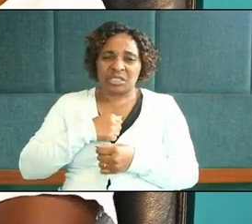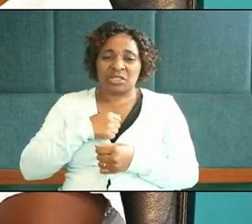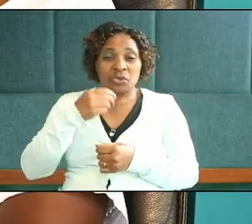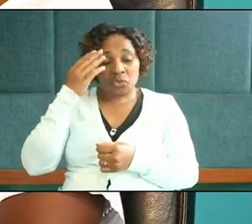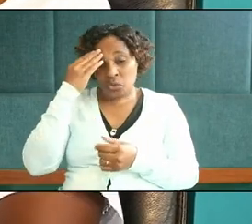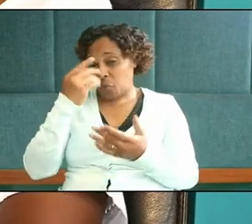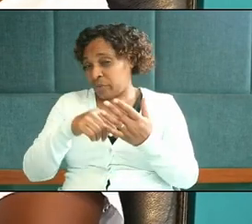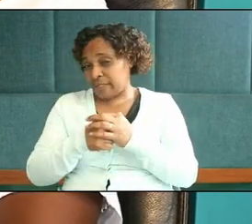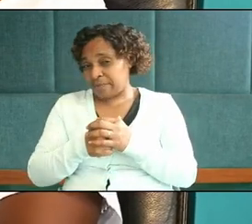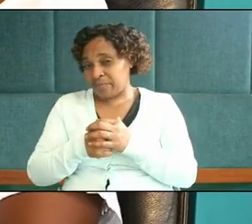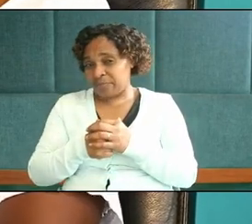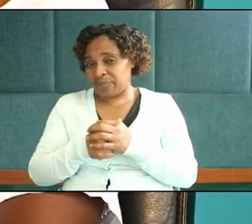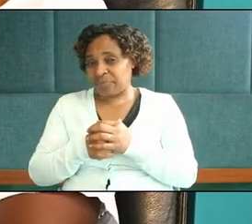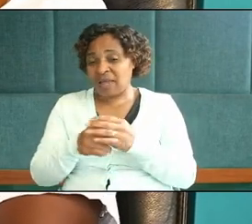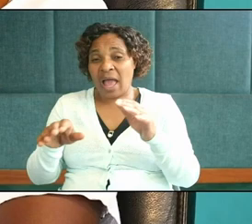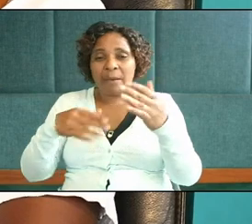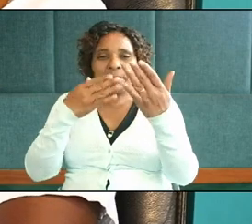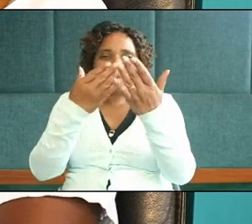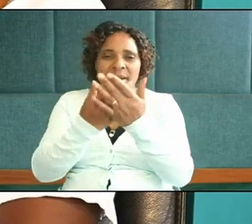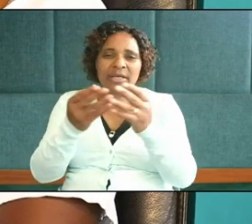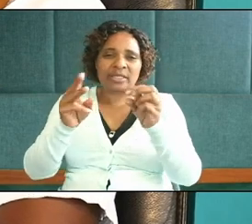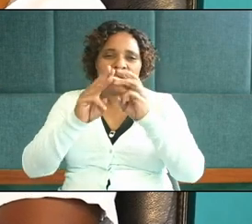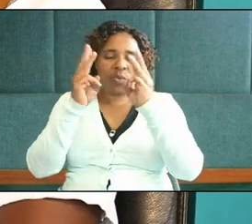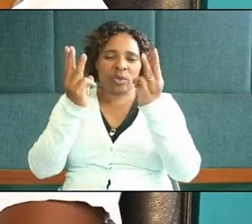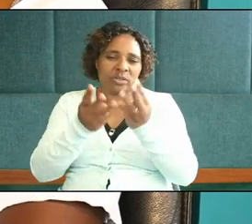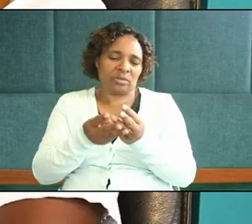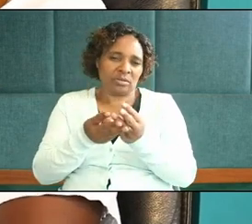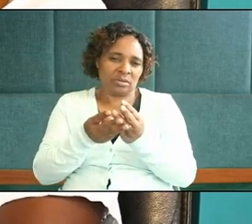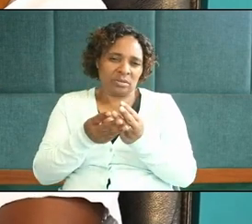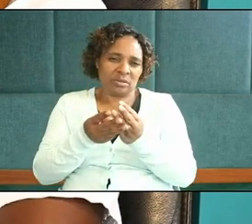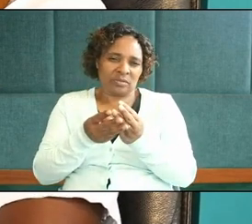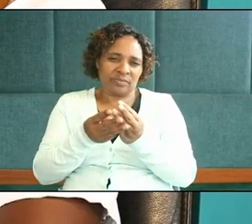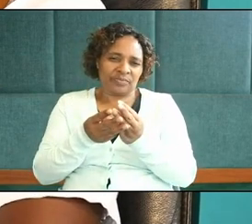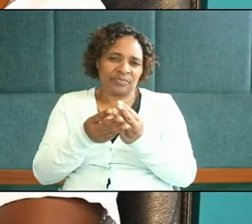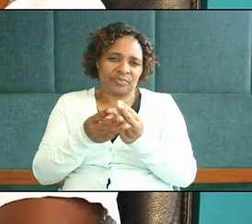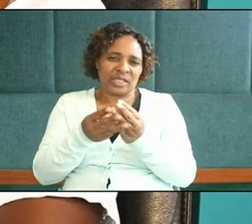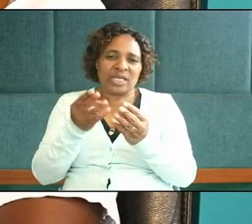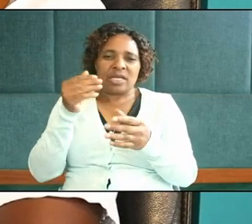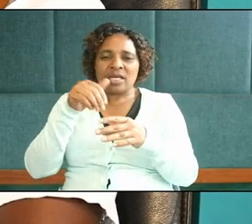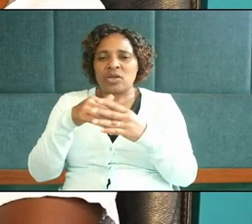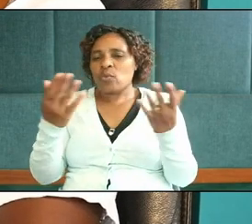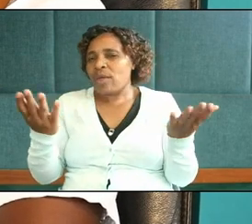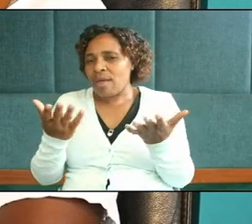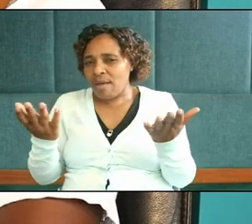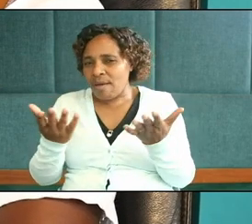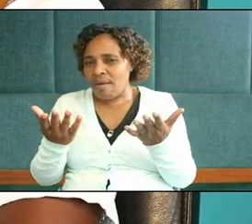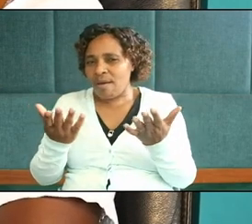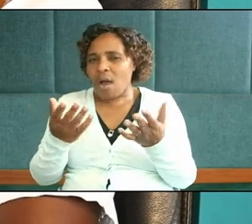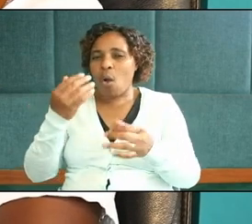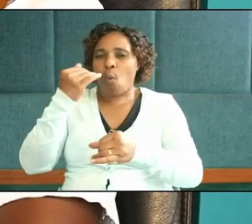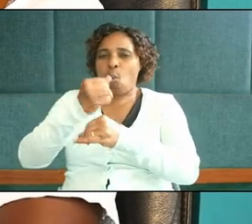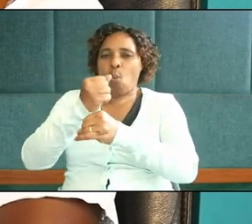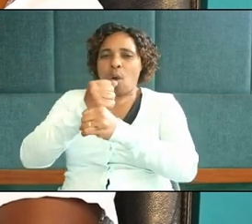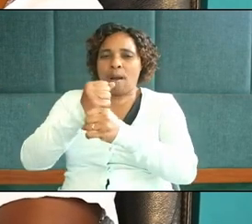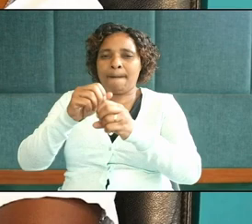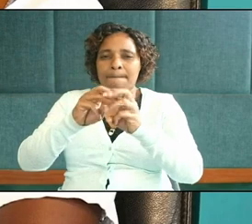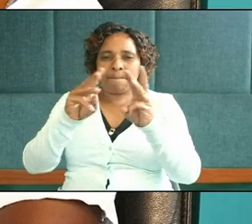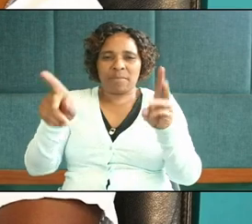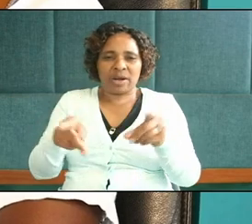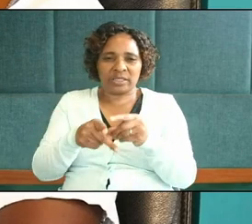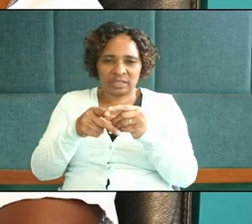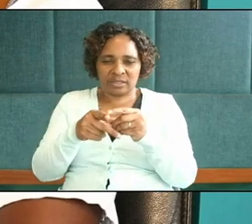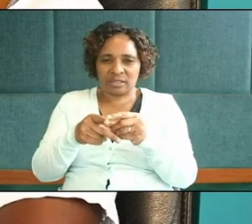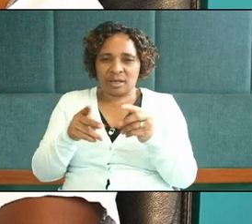And it also applies in the world in terms of workplace, and now